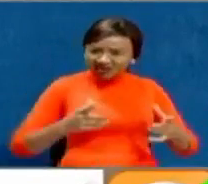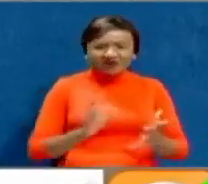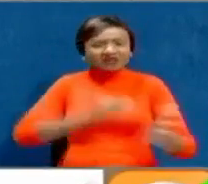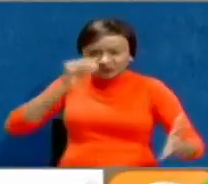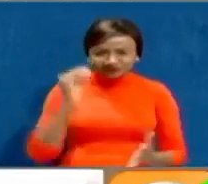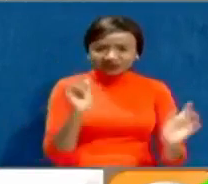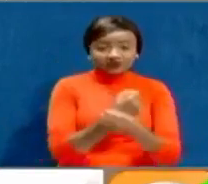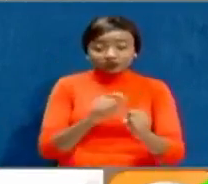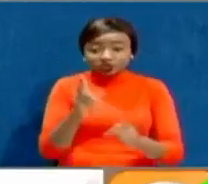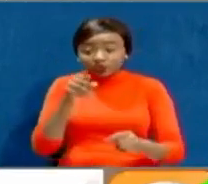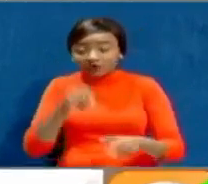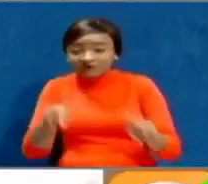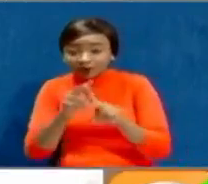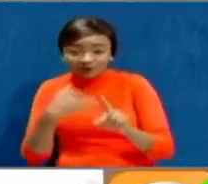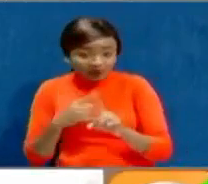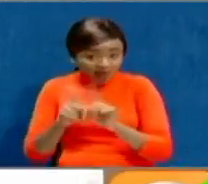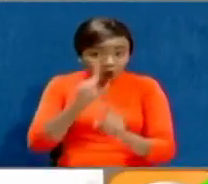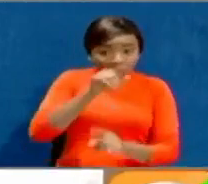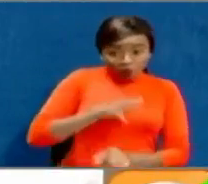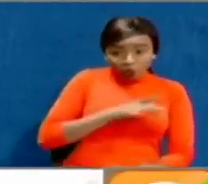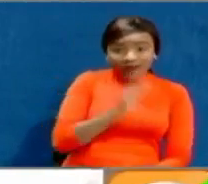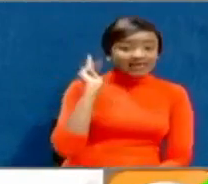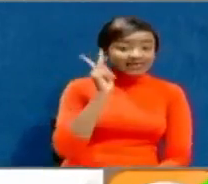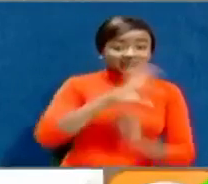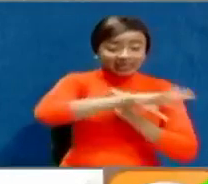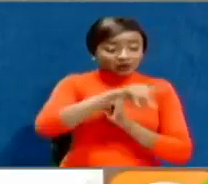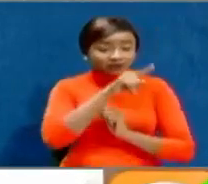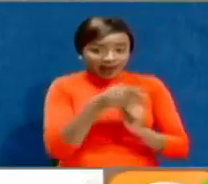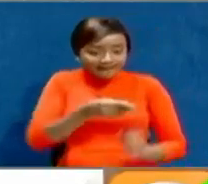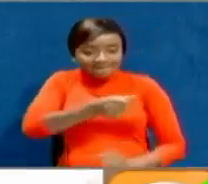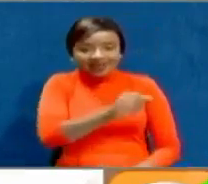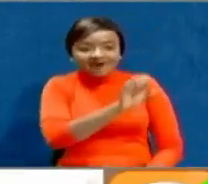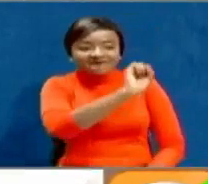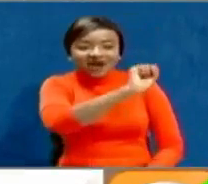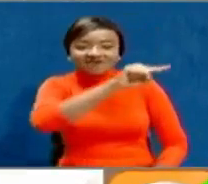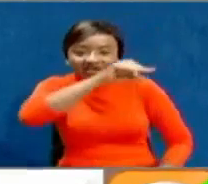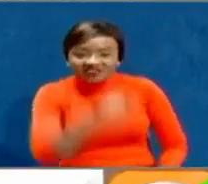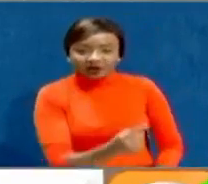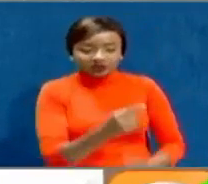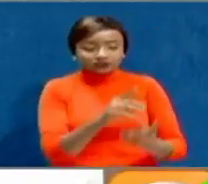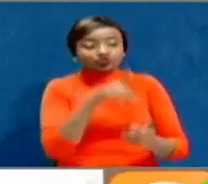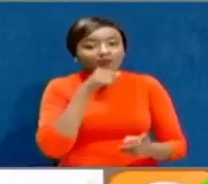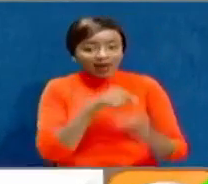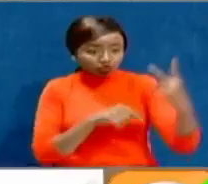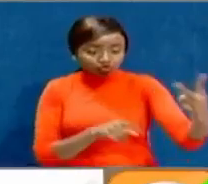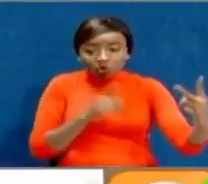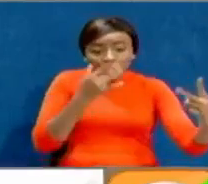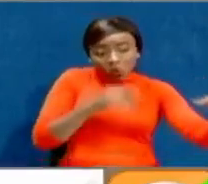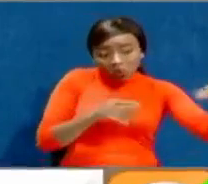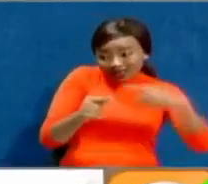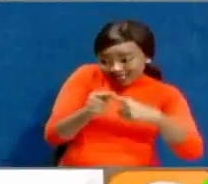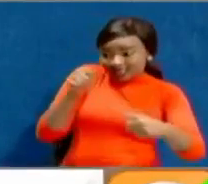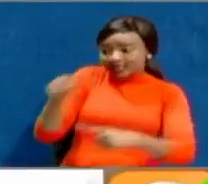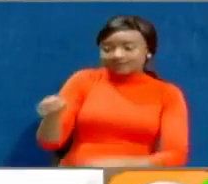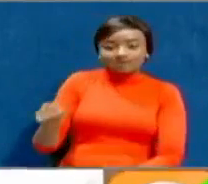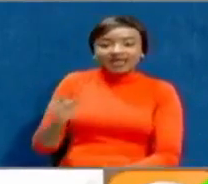County paid two men 5,000 shillings each to assassinate her sister-in-law after a fallout over a